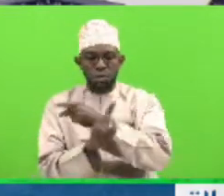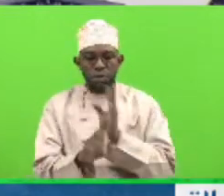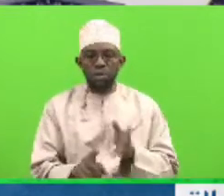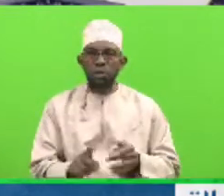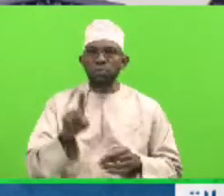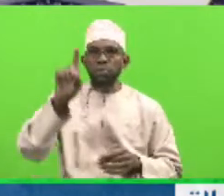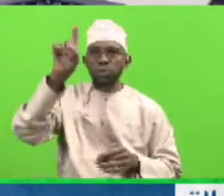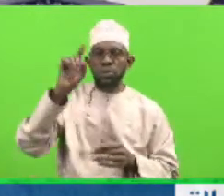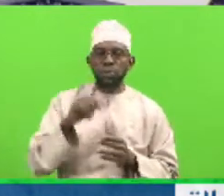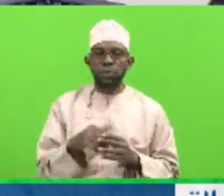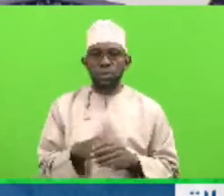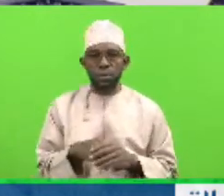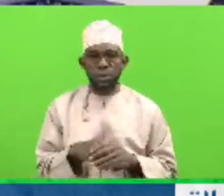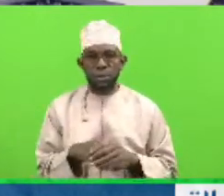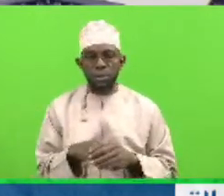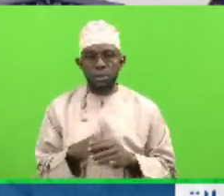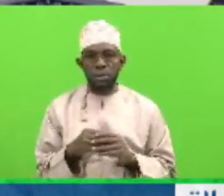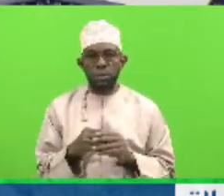subhanahu wa ta'ala.